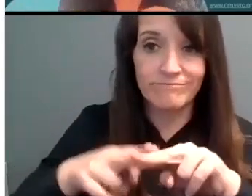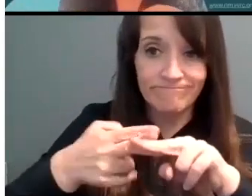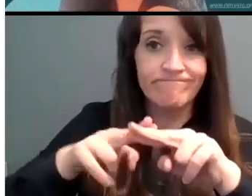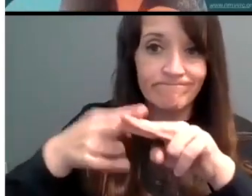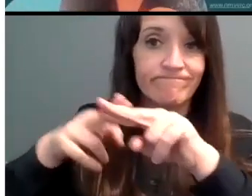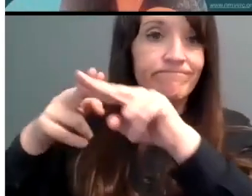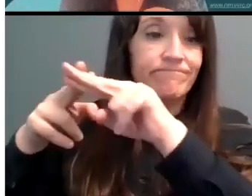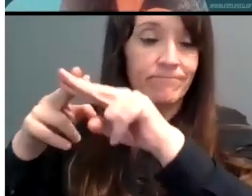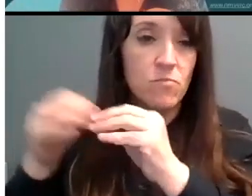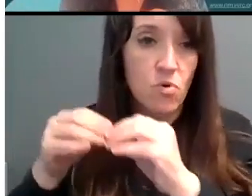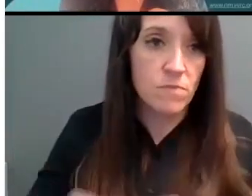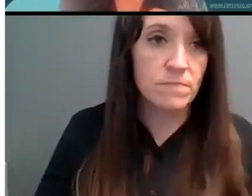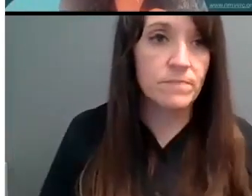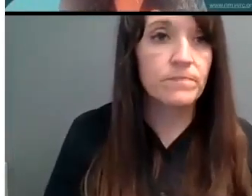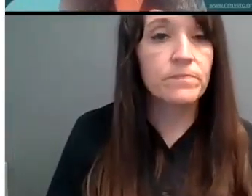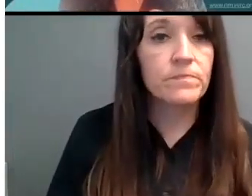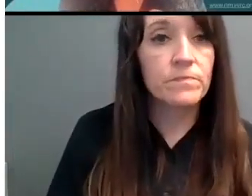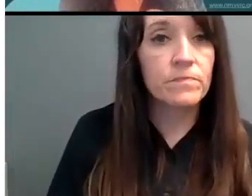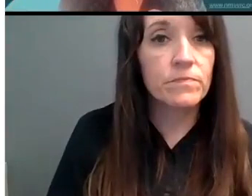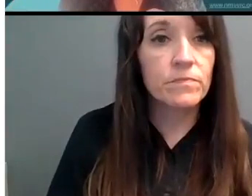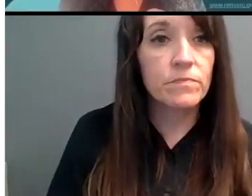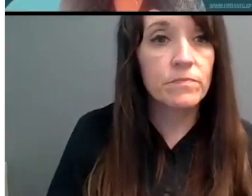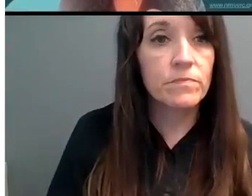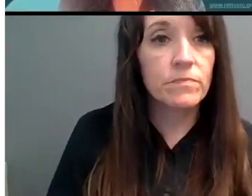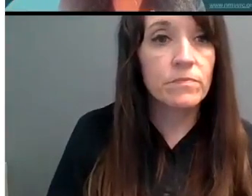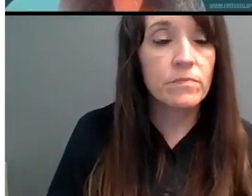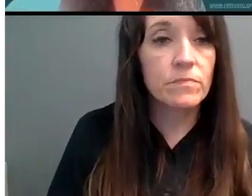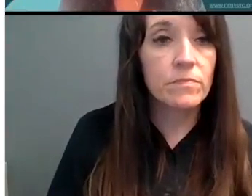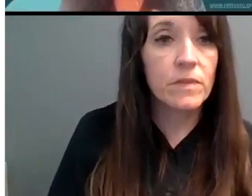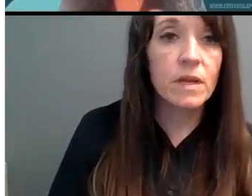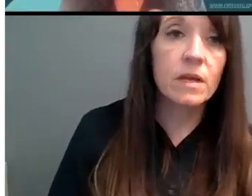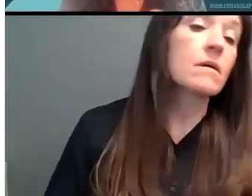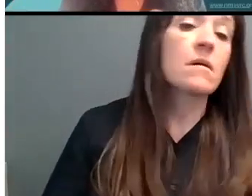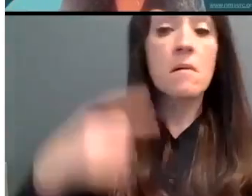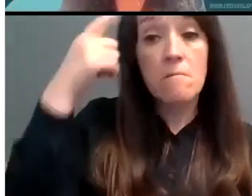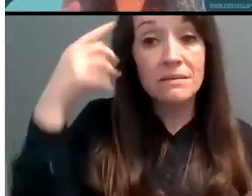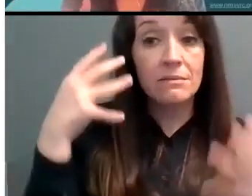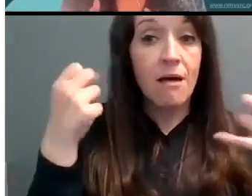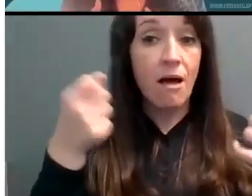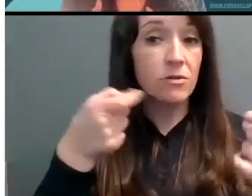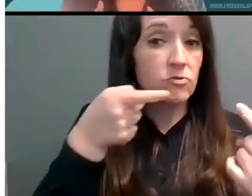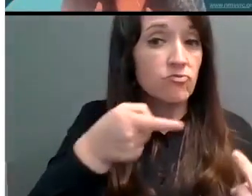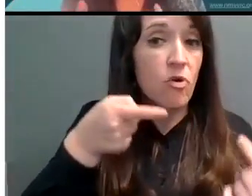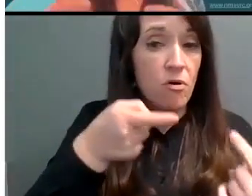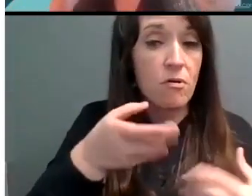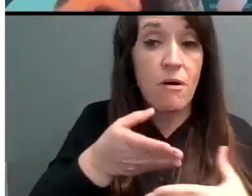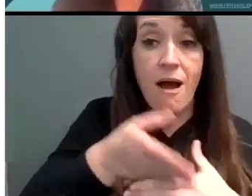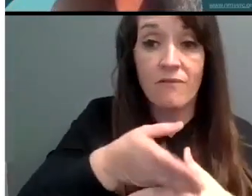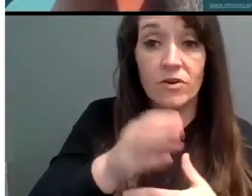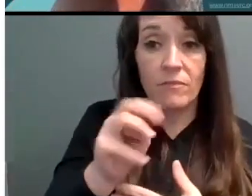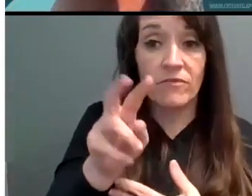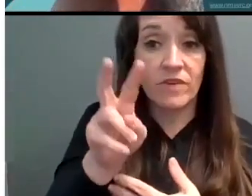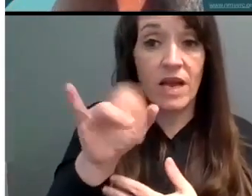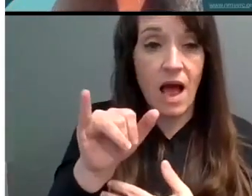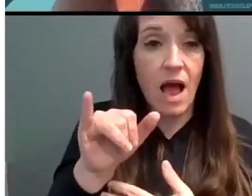There are a number of factors that lead to increased risk for mental health difficulties. These include pre-incident